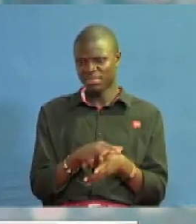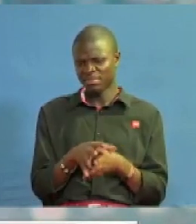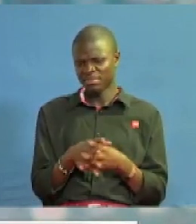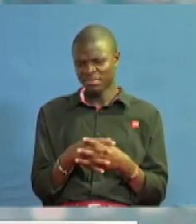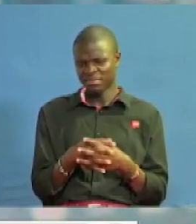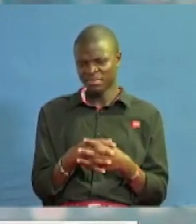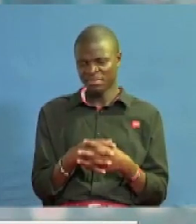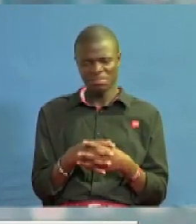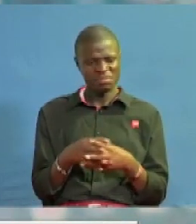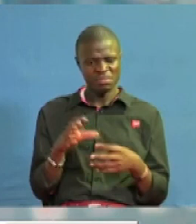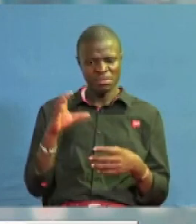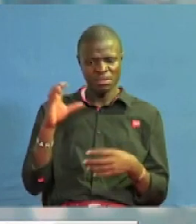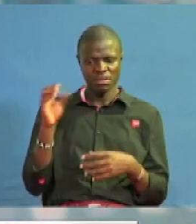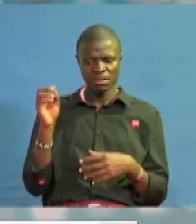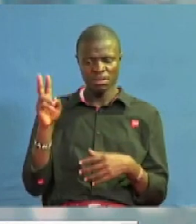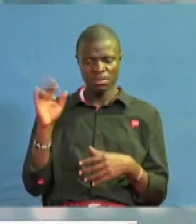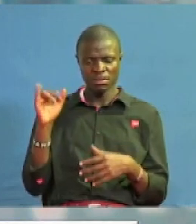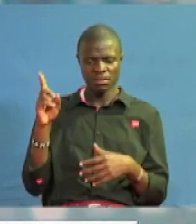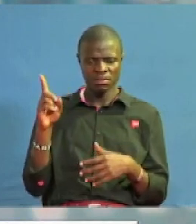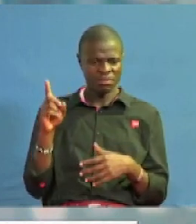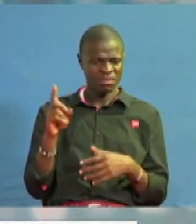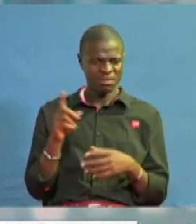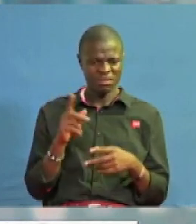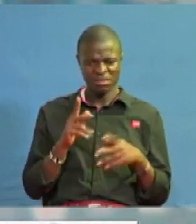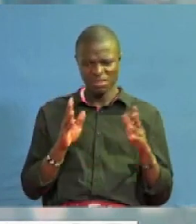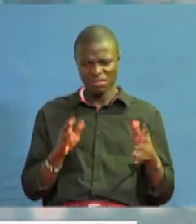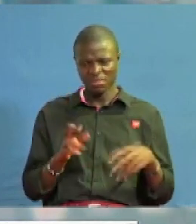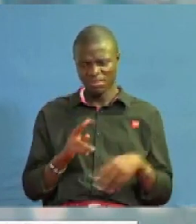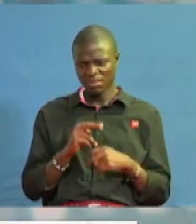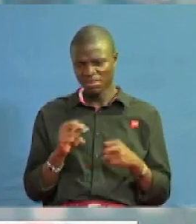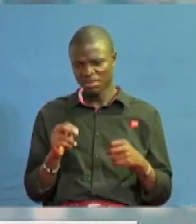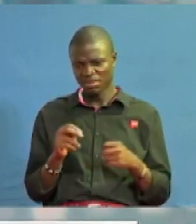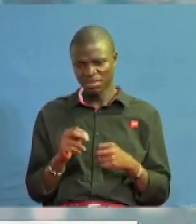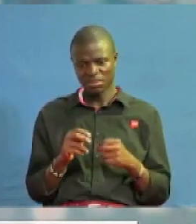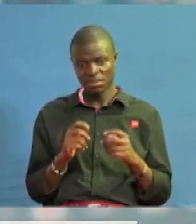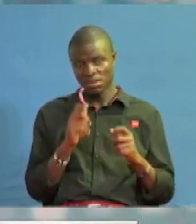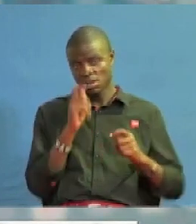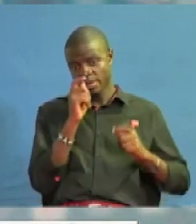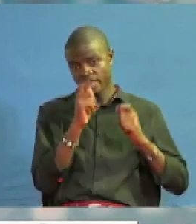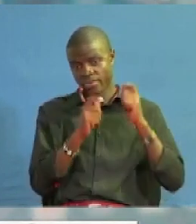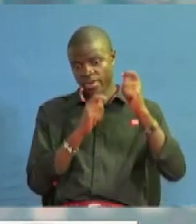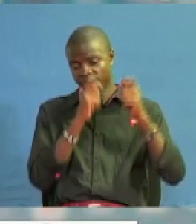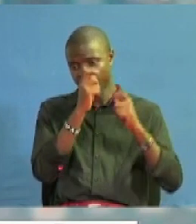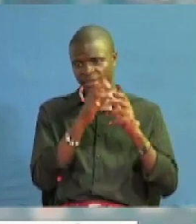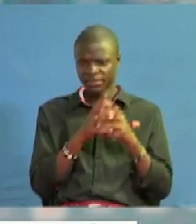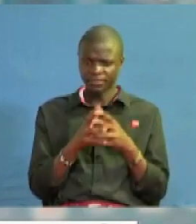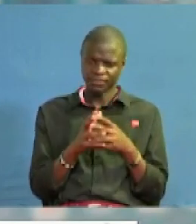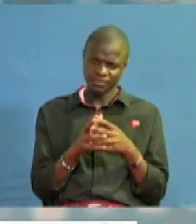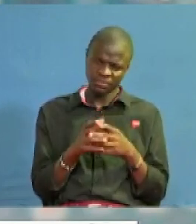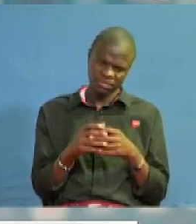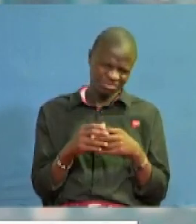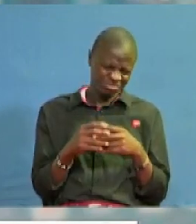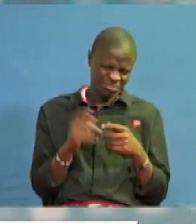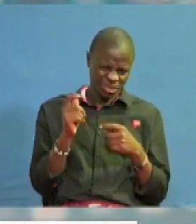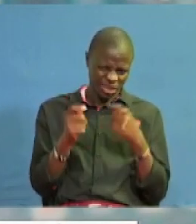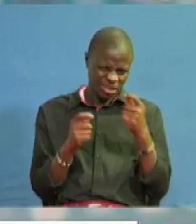back when COVID came and people were not traveling. Yeah. Okay, so what does that mean? That would have meant that stocks in